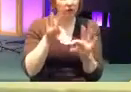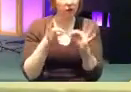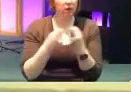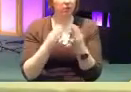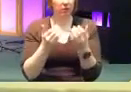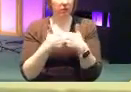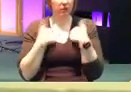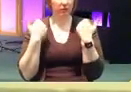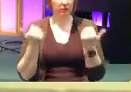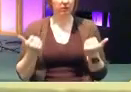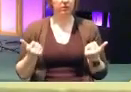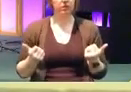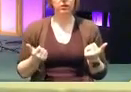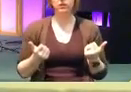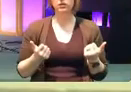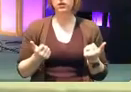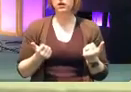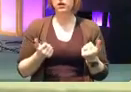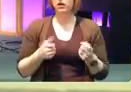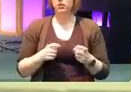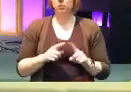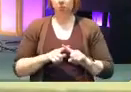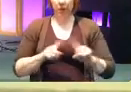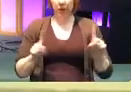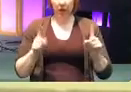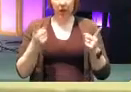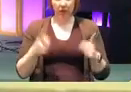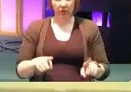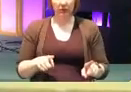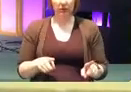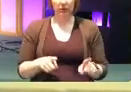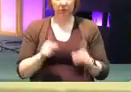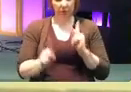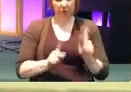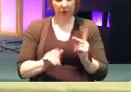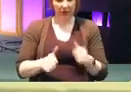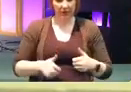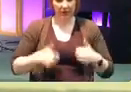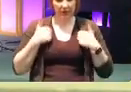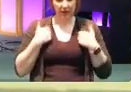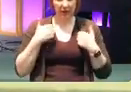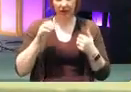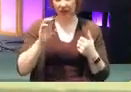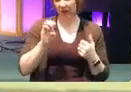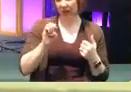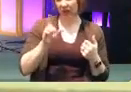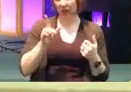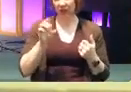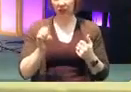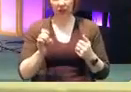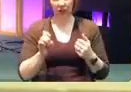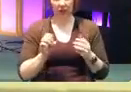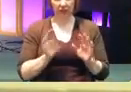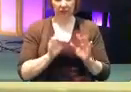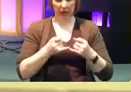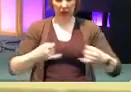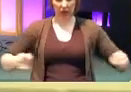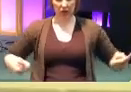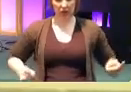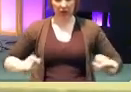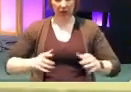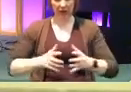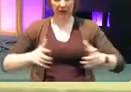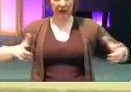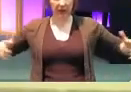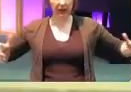And unfortunately, what happens is people that have lived on the edge, and again, pushed the boundaries and expanded in